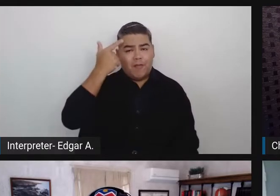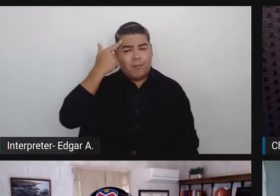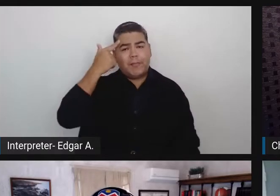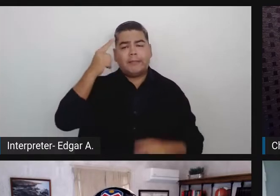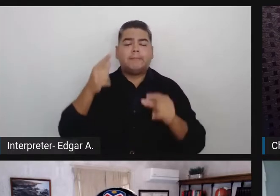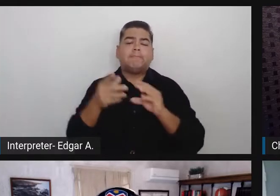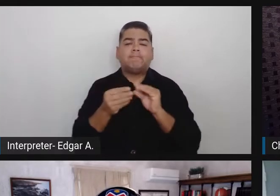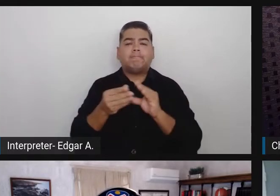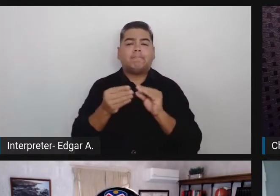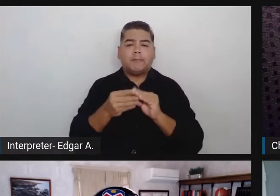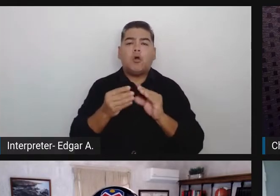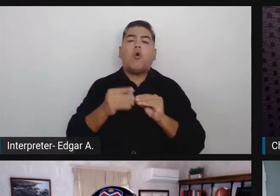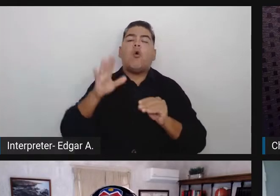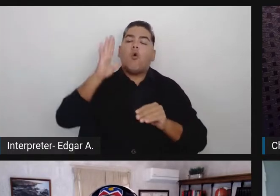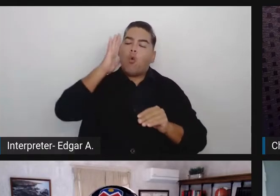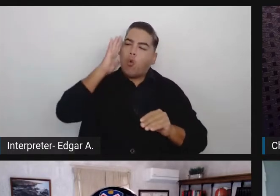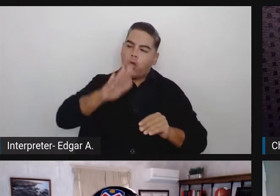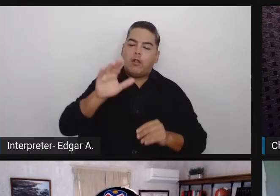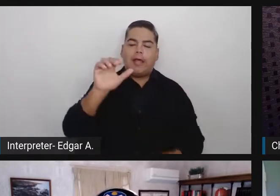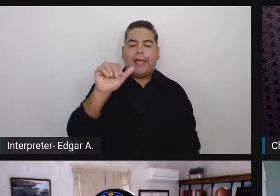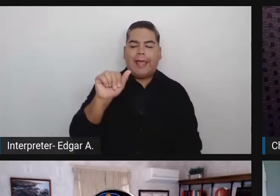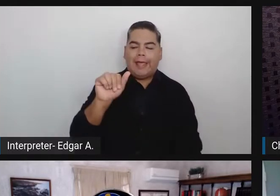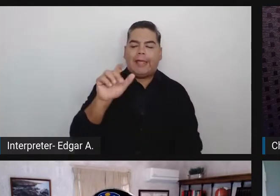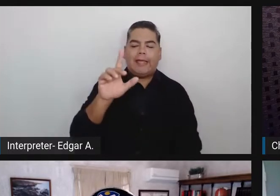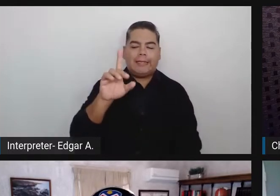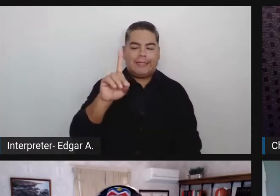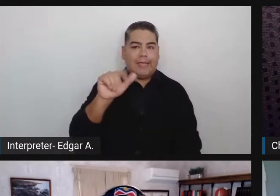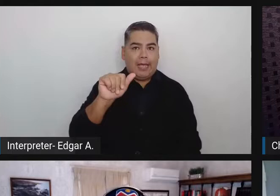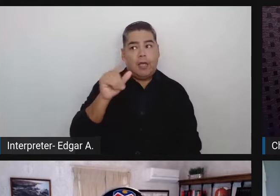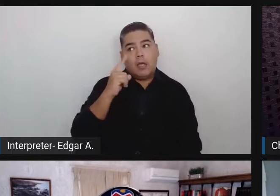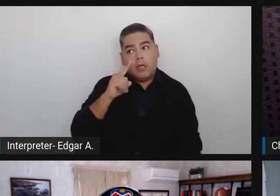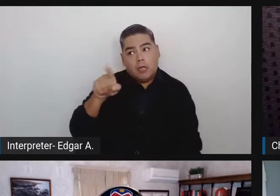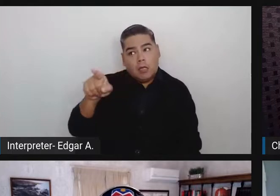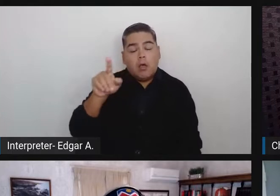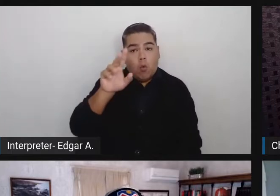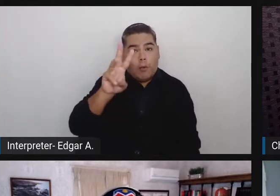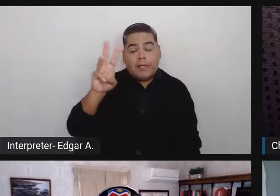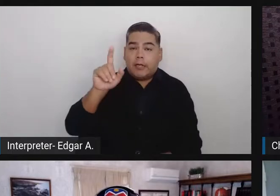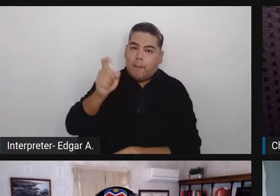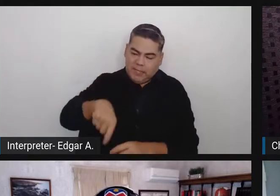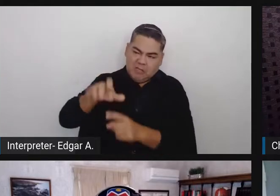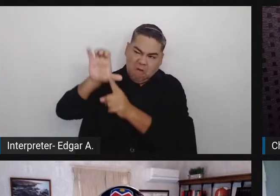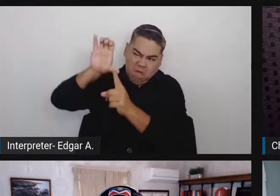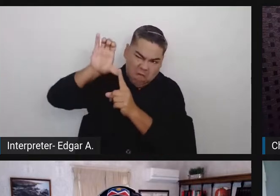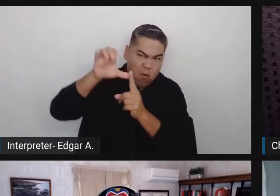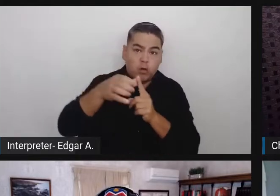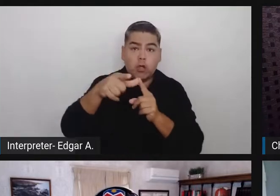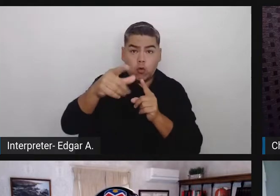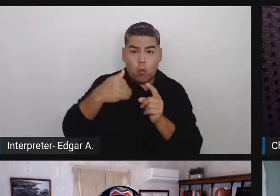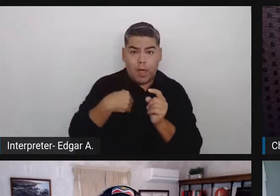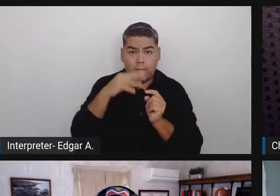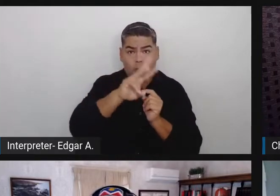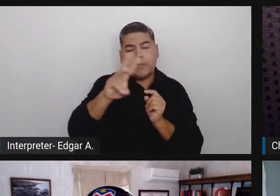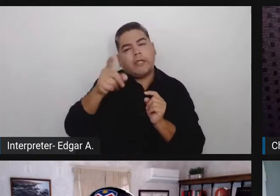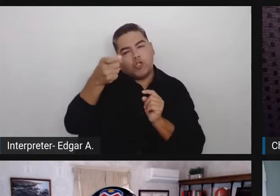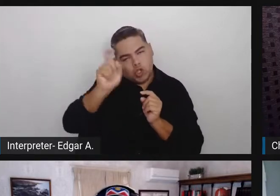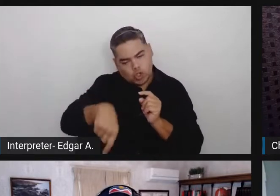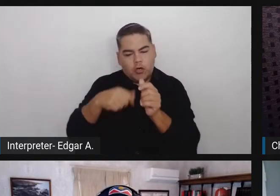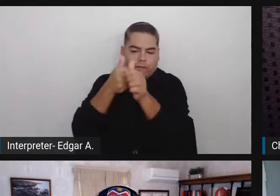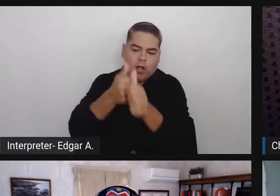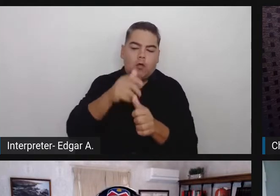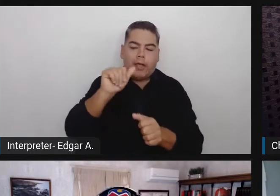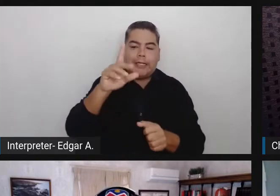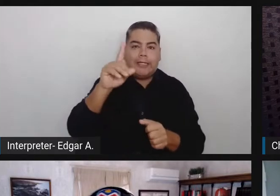the Americans with Disabilities Act on websites, that introduces a whole new layer of